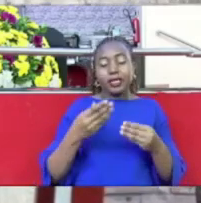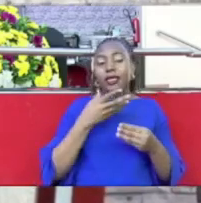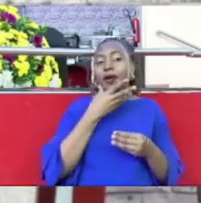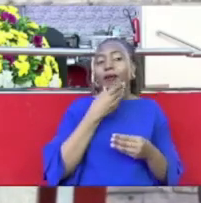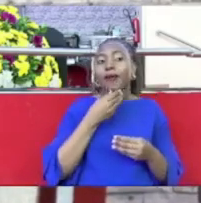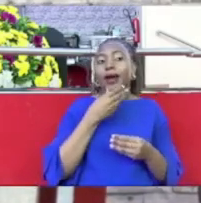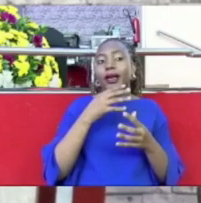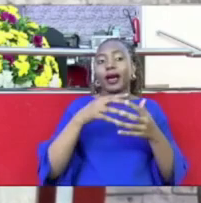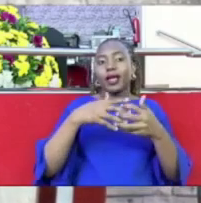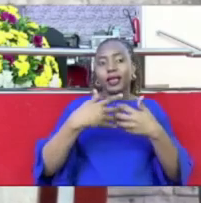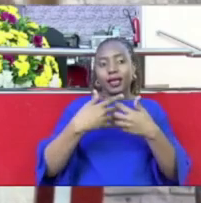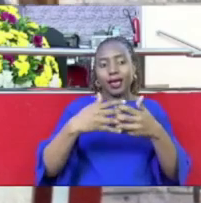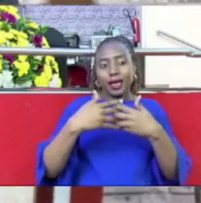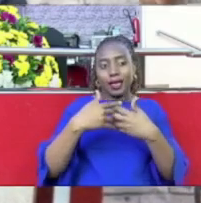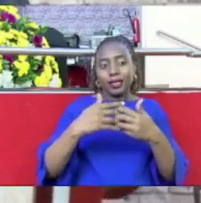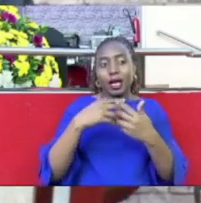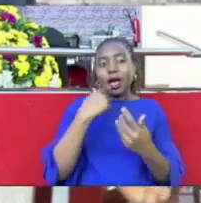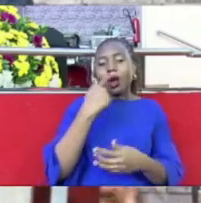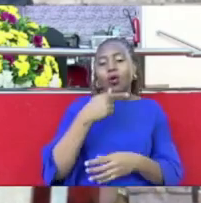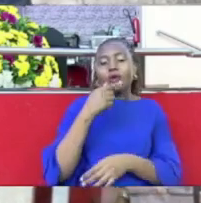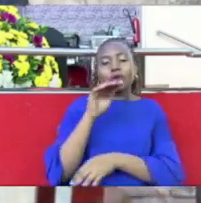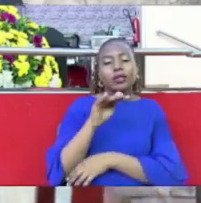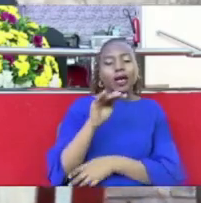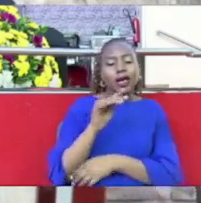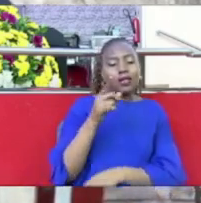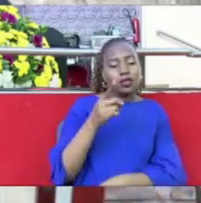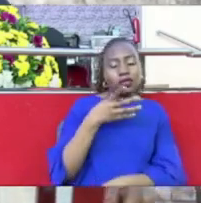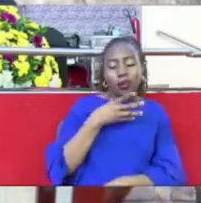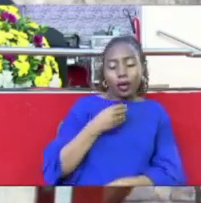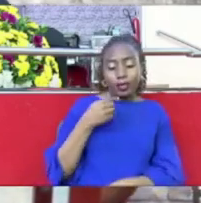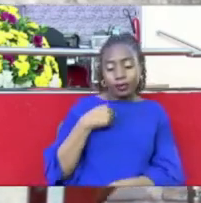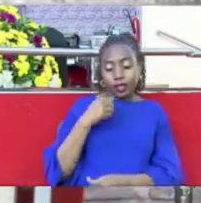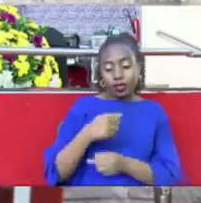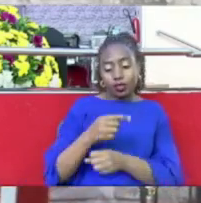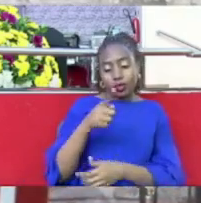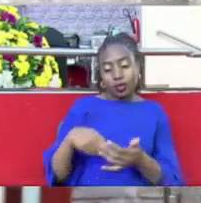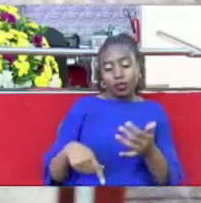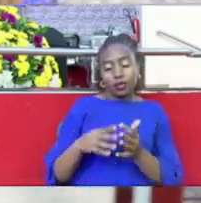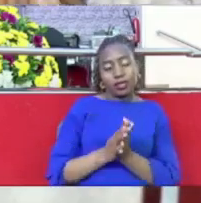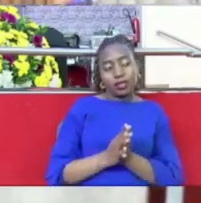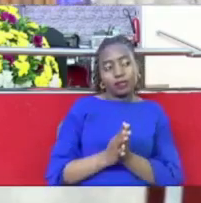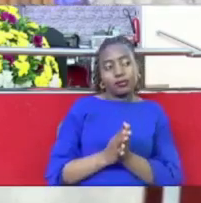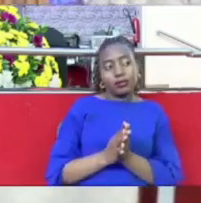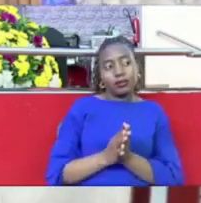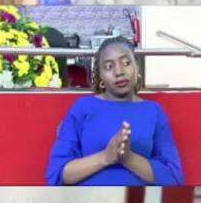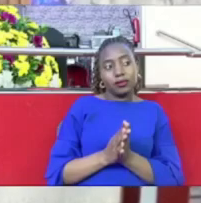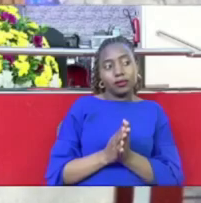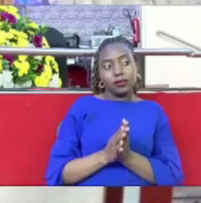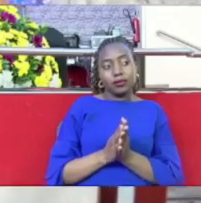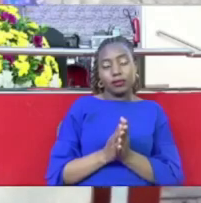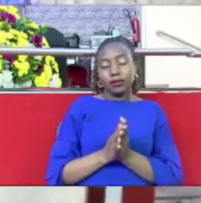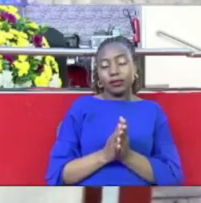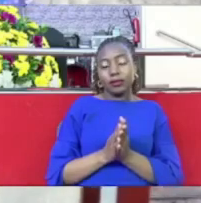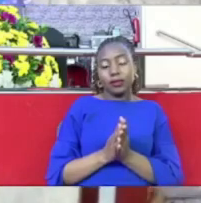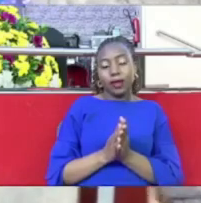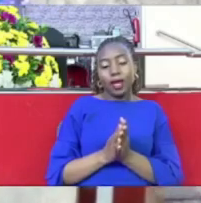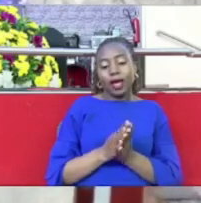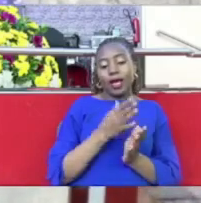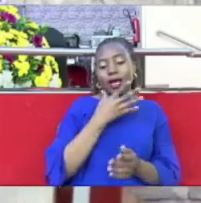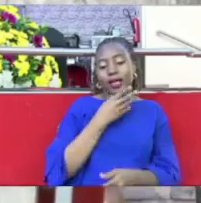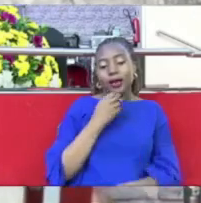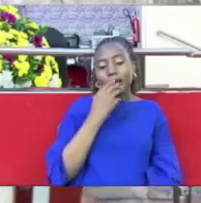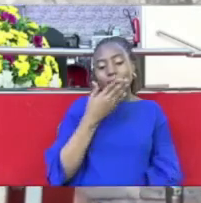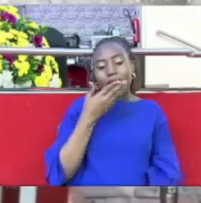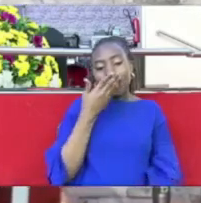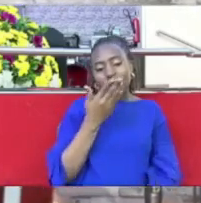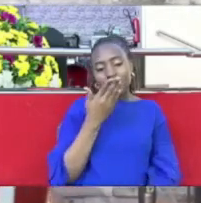katika. Who was being asked, what do you want me to do? Ambaye aliulizwa ungetaka nikufanyie nini? And he asked many, he responded with many words. Na